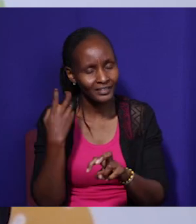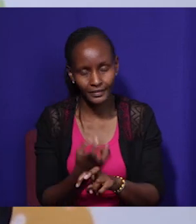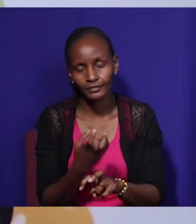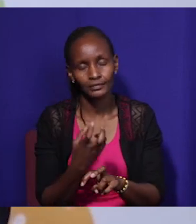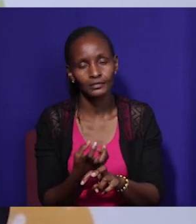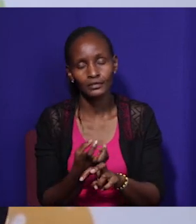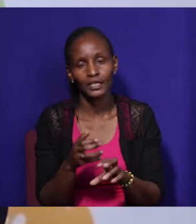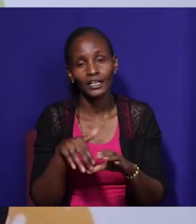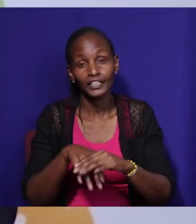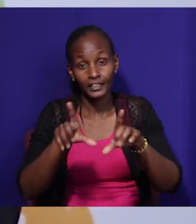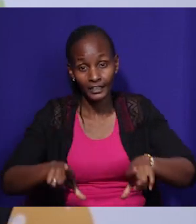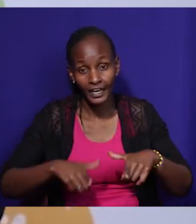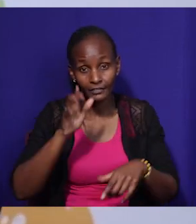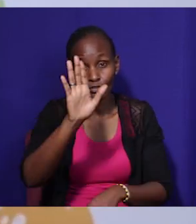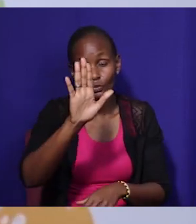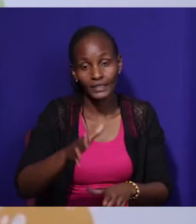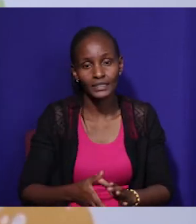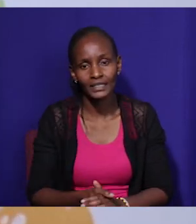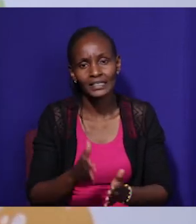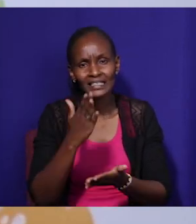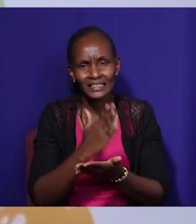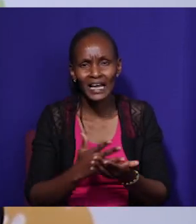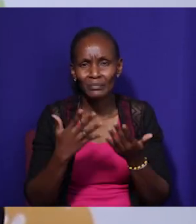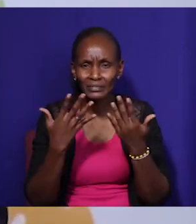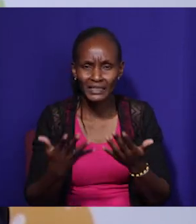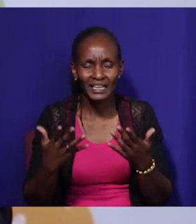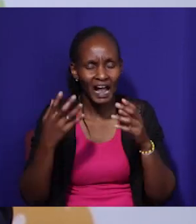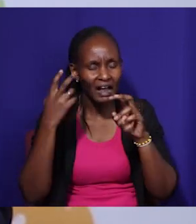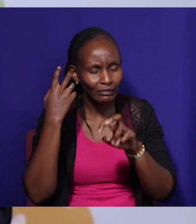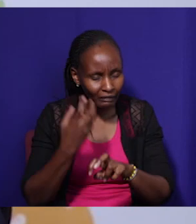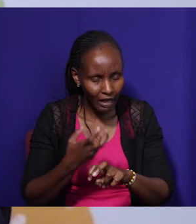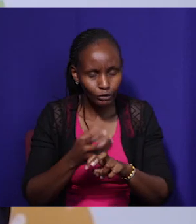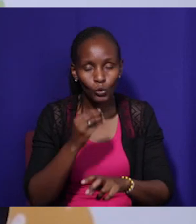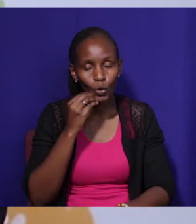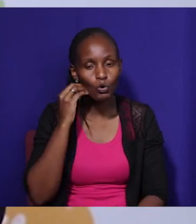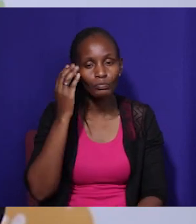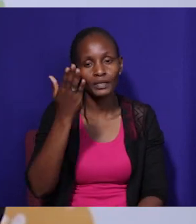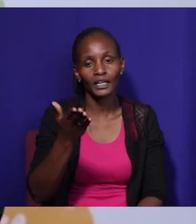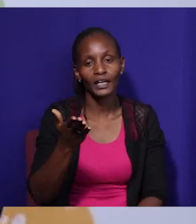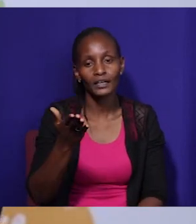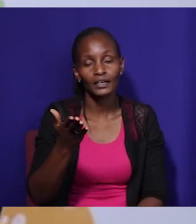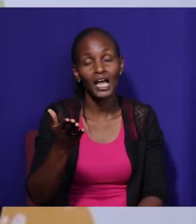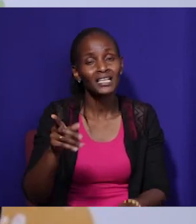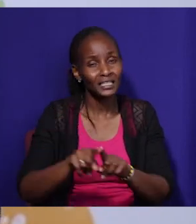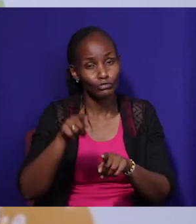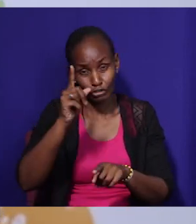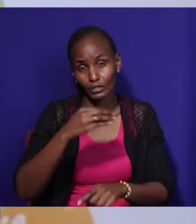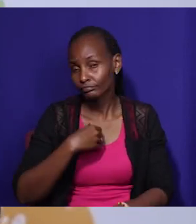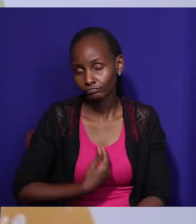difficult in your life, something that has been so hard at home, and you're getting